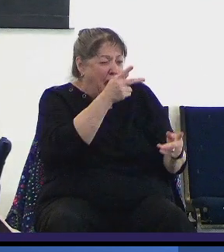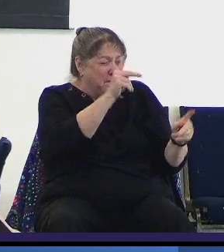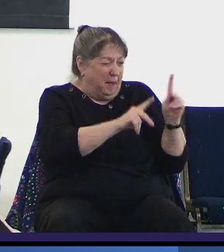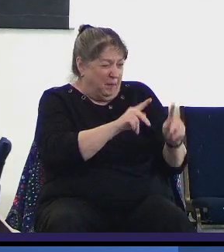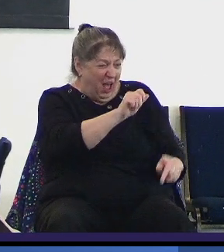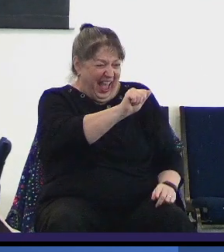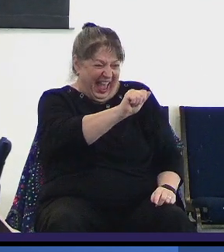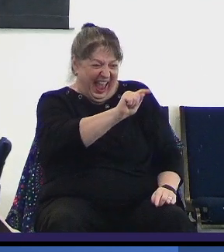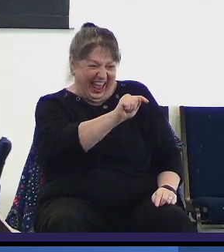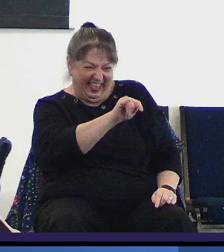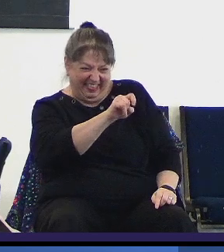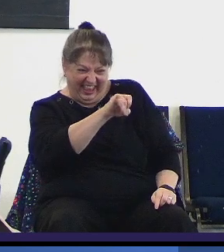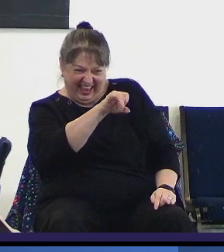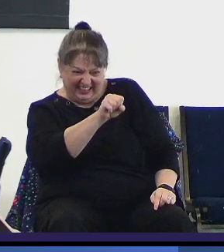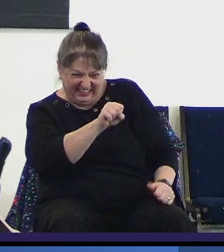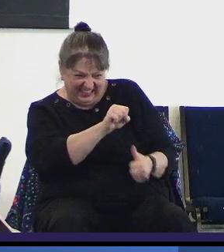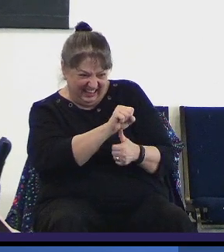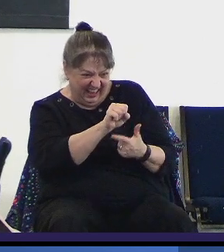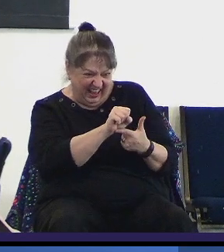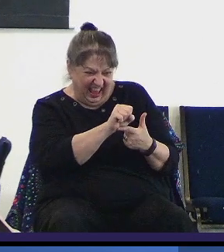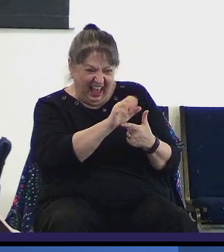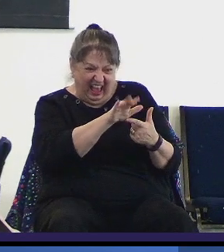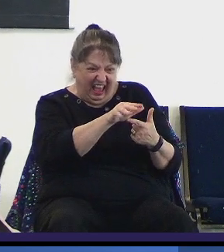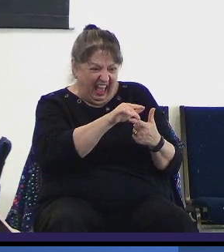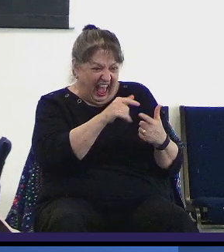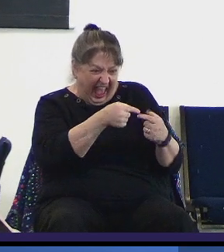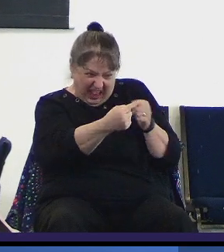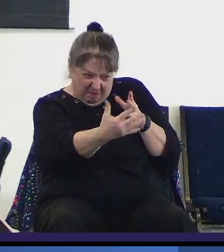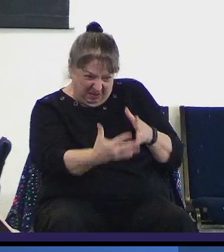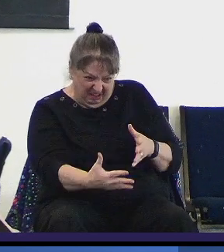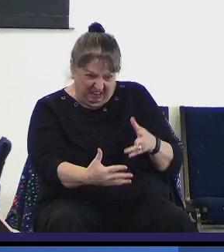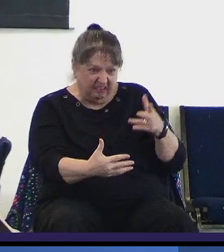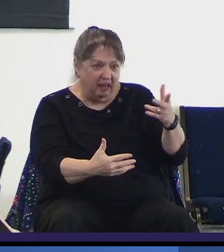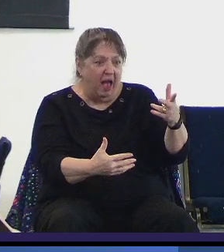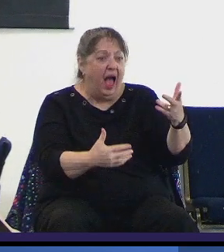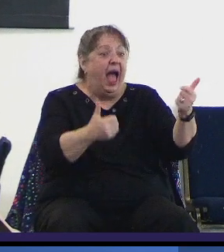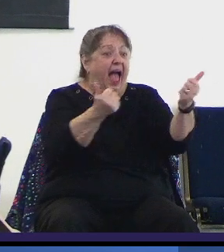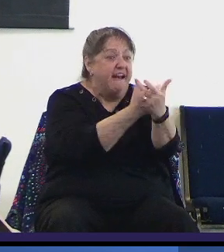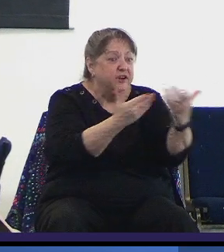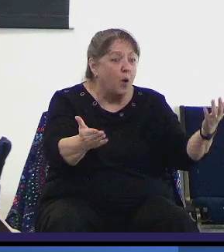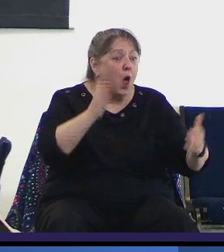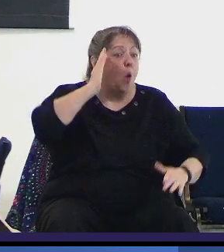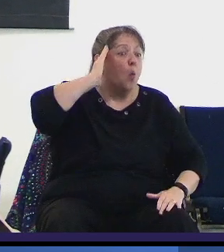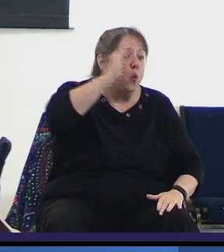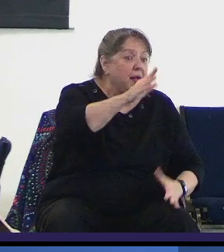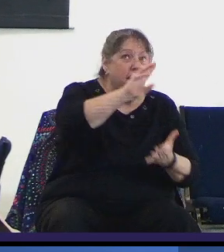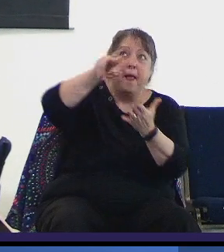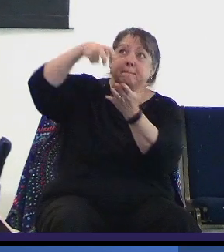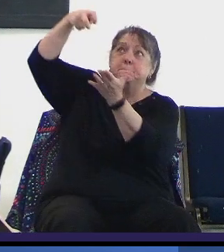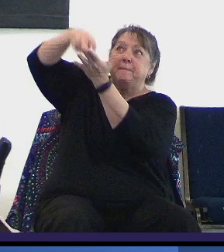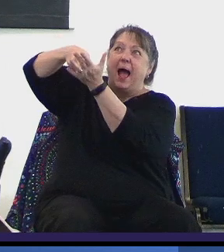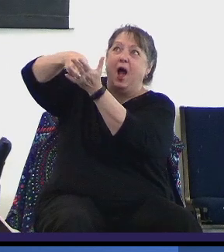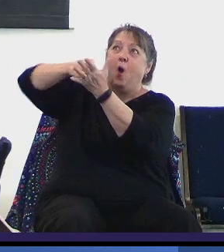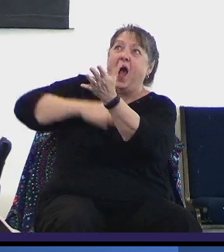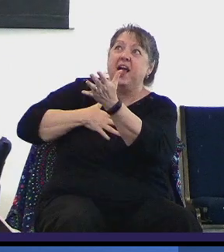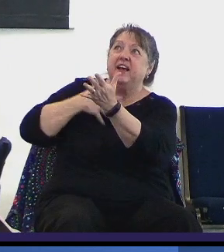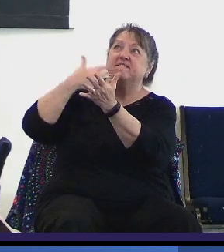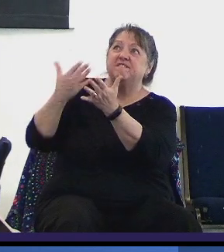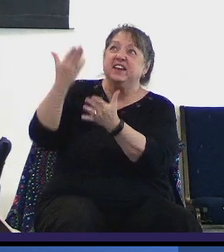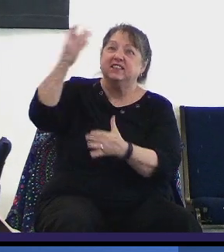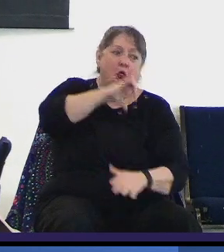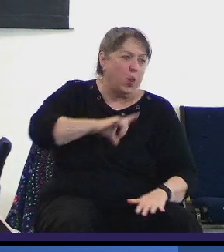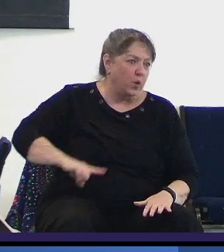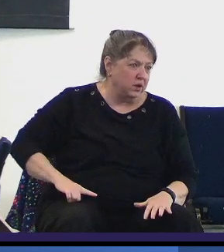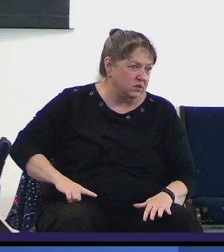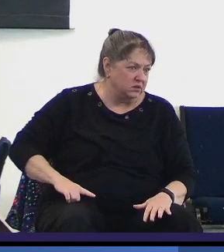everybody will one day bow before Jesus and say that he is Lord to the glory of God the Father. The sad thing is